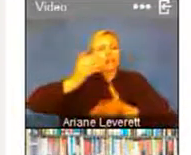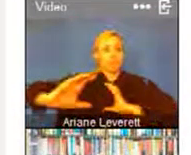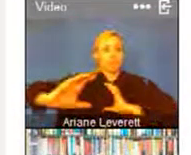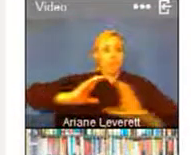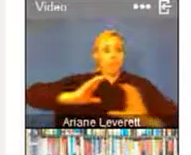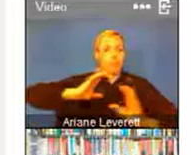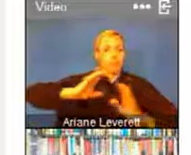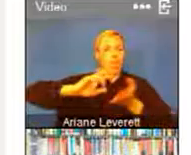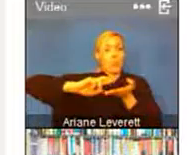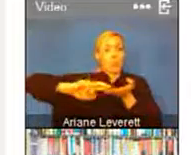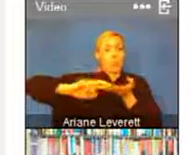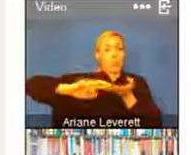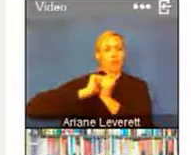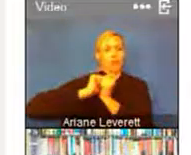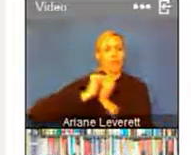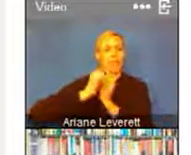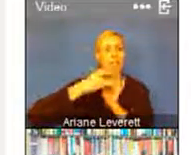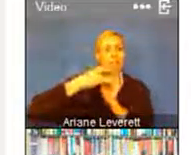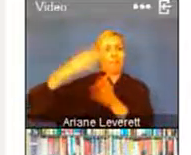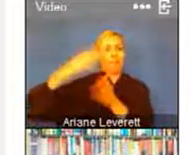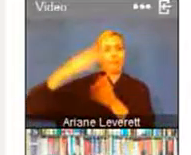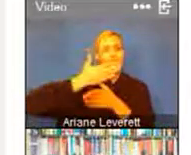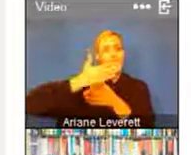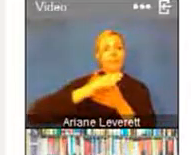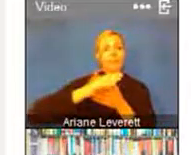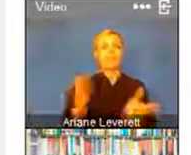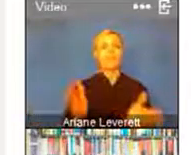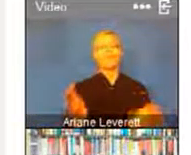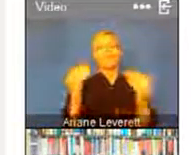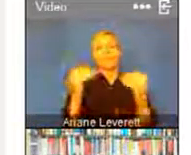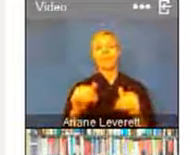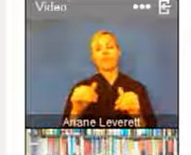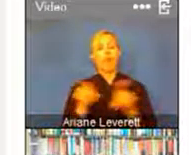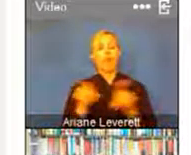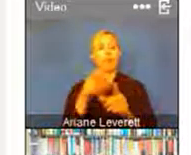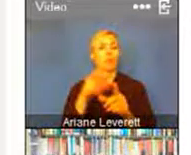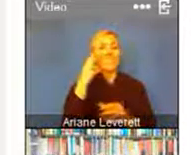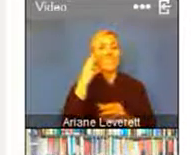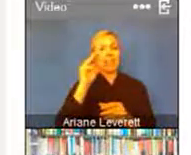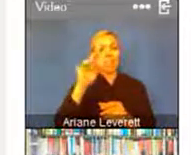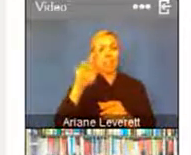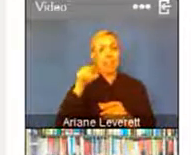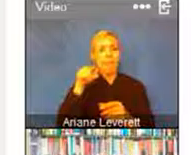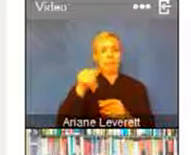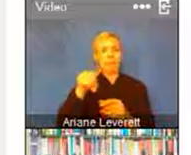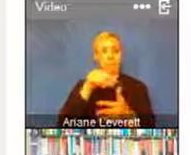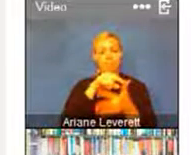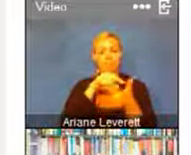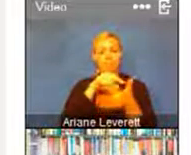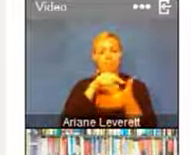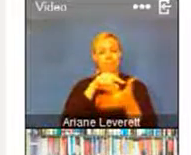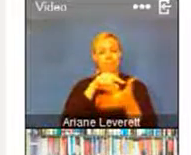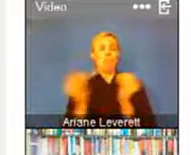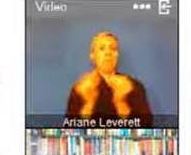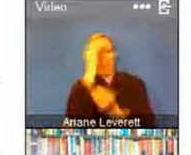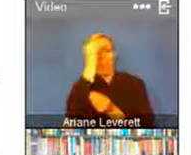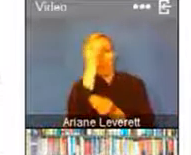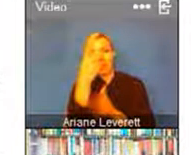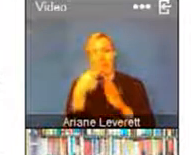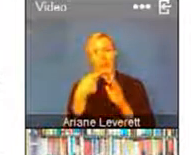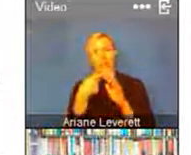children. Here, partners from the South and the North are organized in meetings, in exchange opportunities,